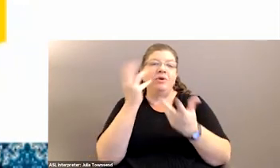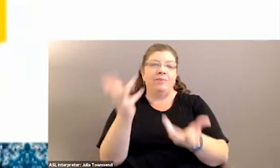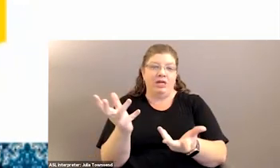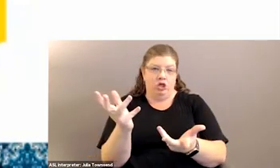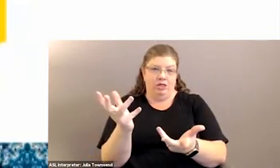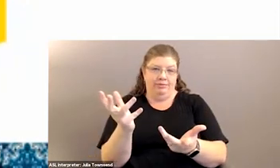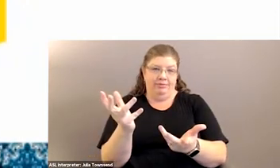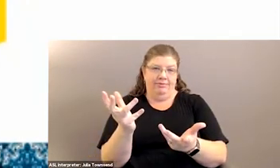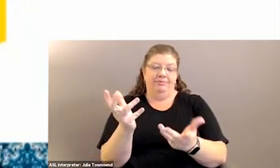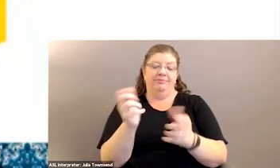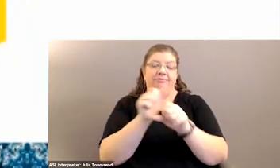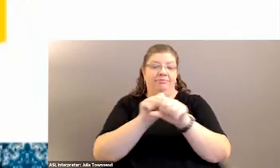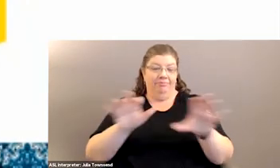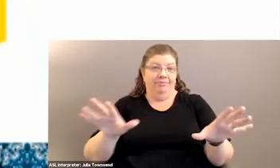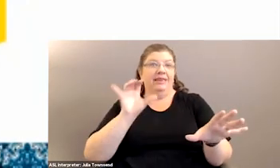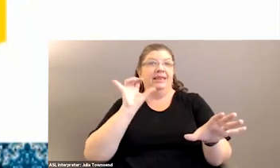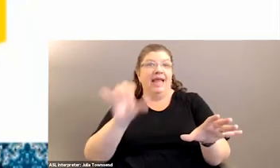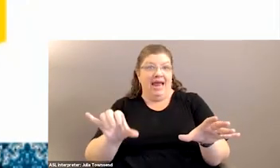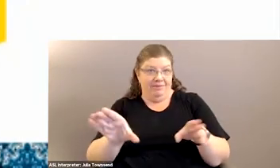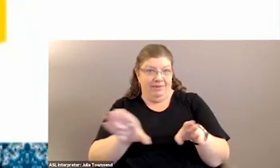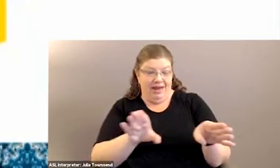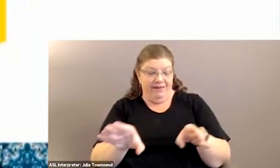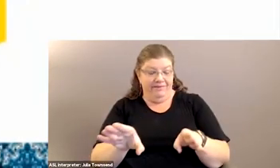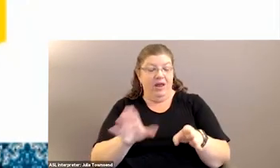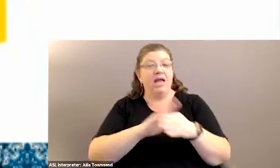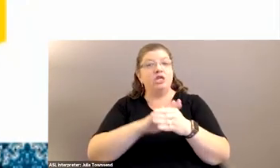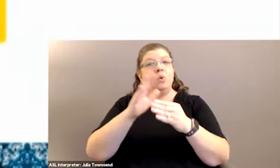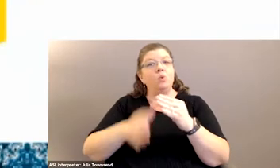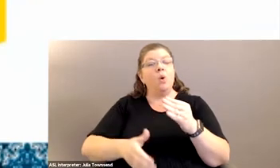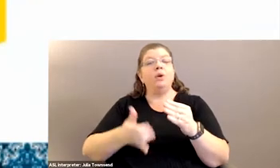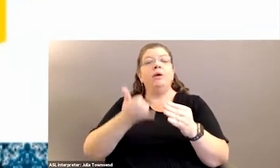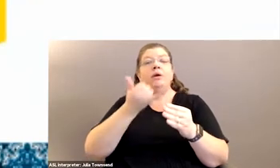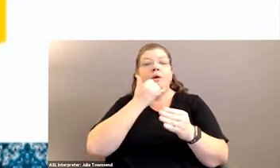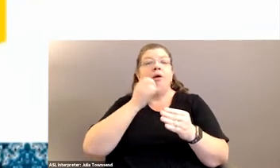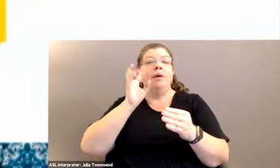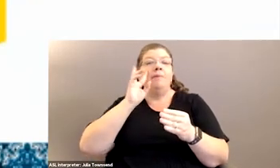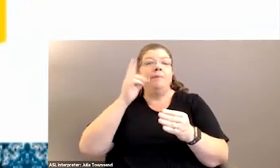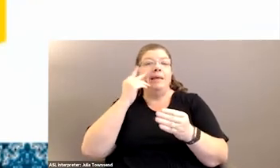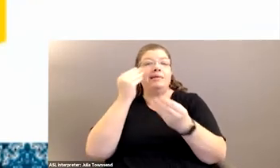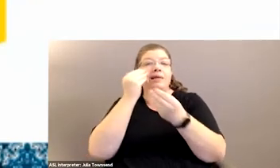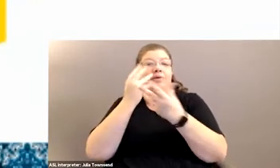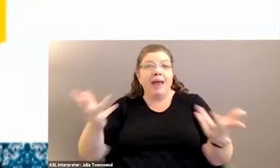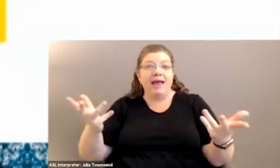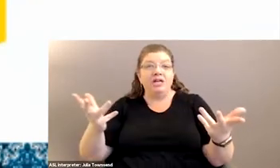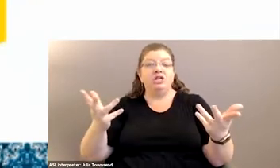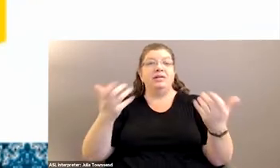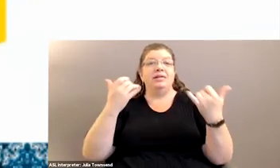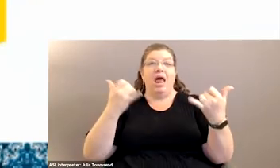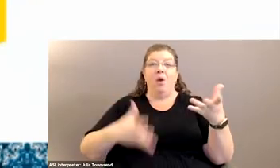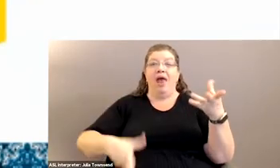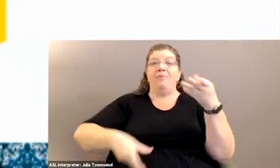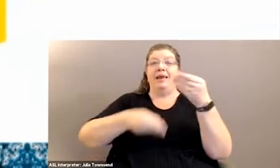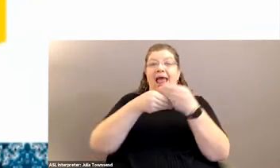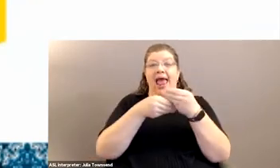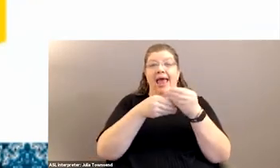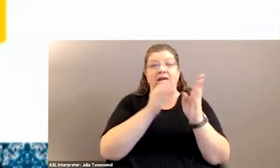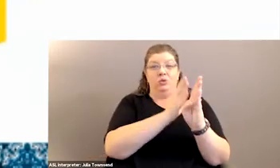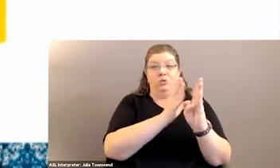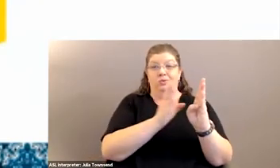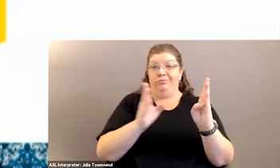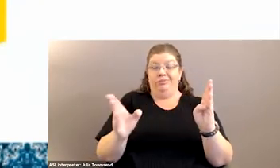and so as a result misinformation mouse has been added to the slices of swiss